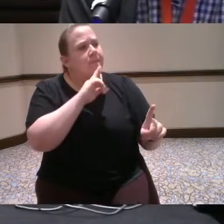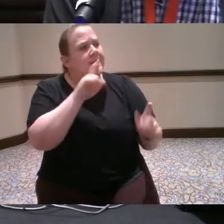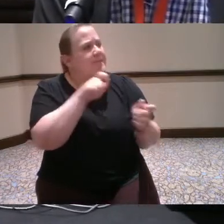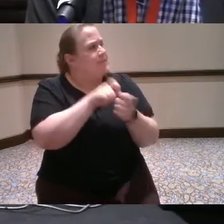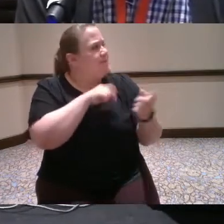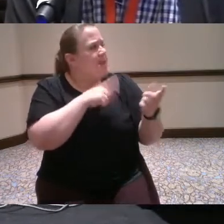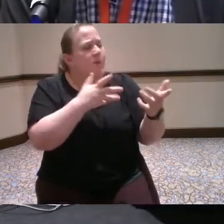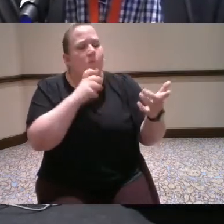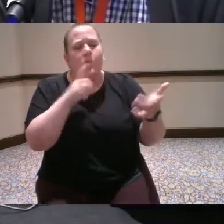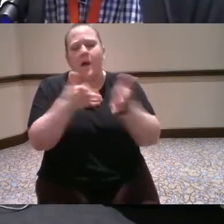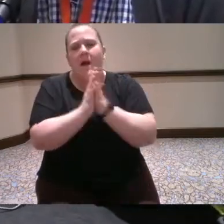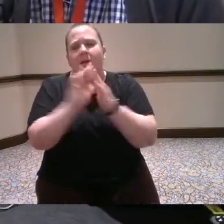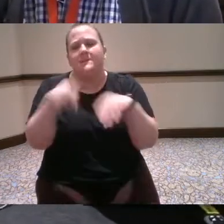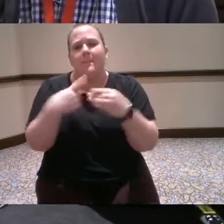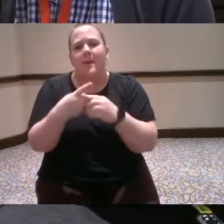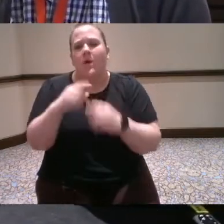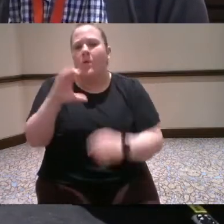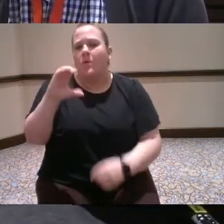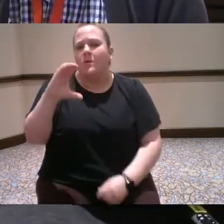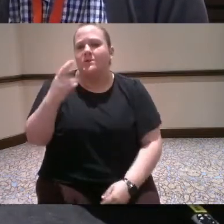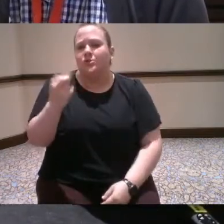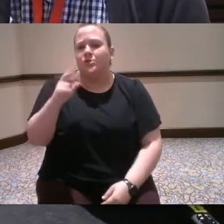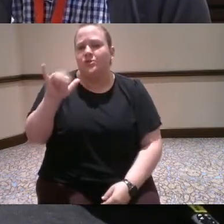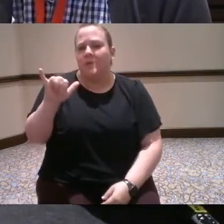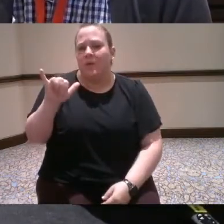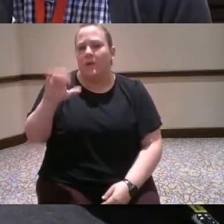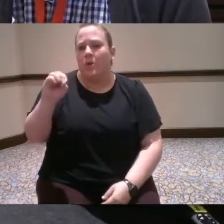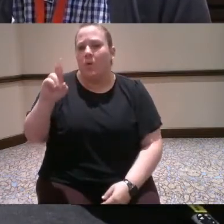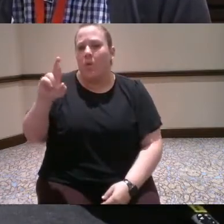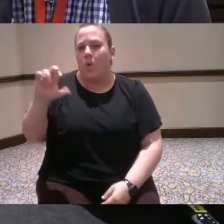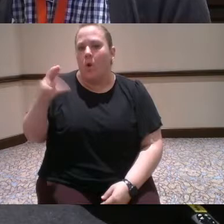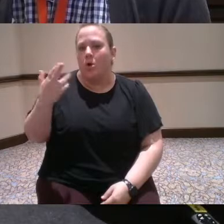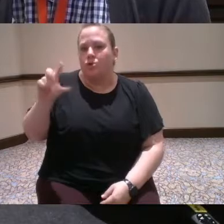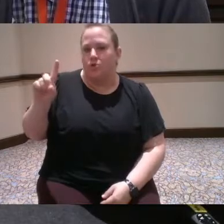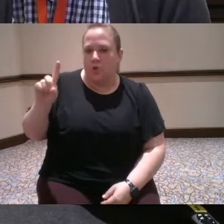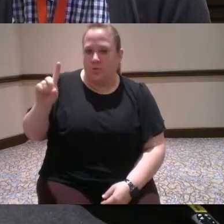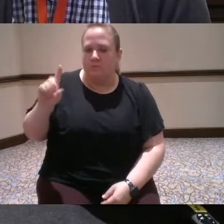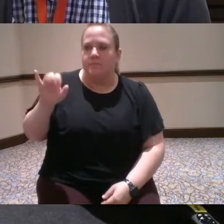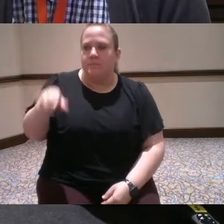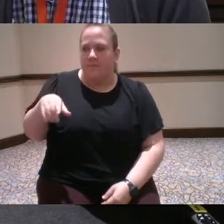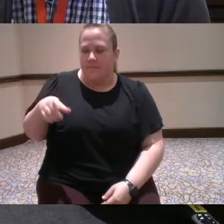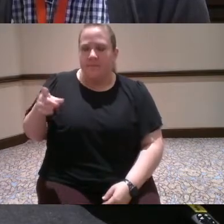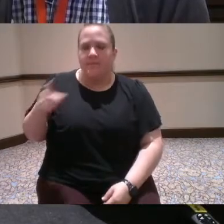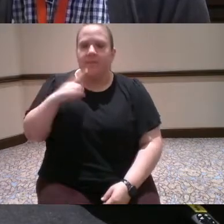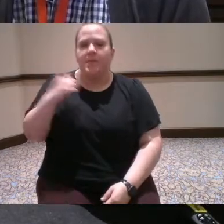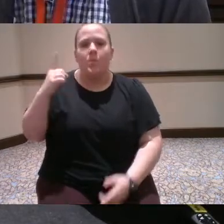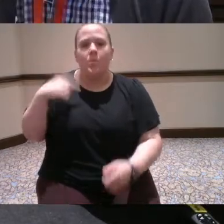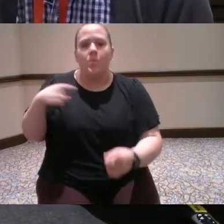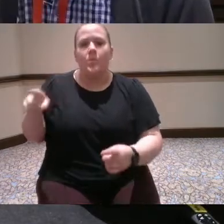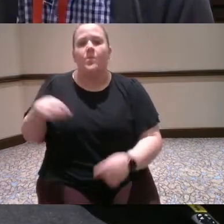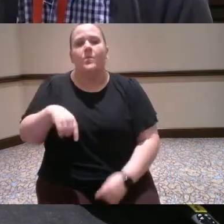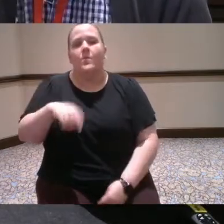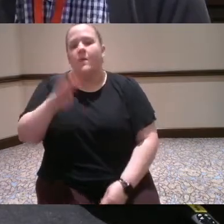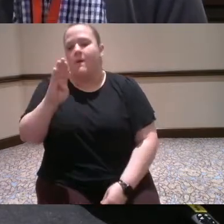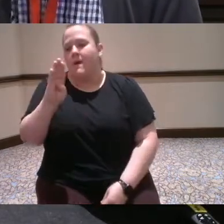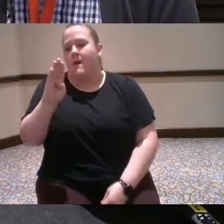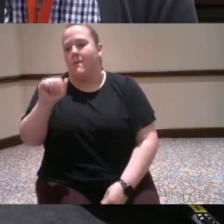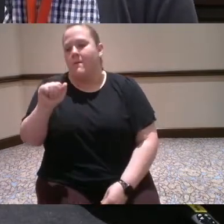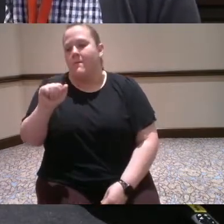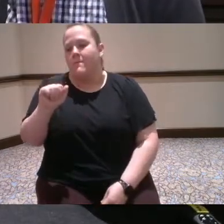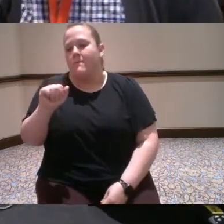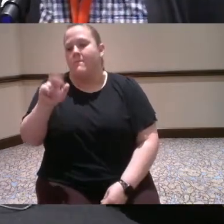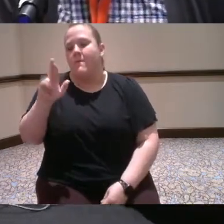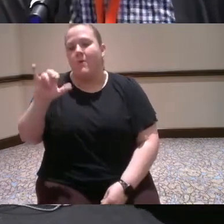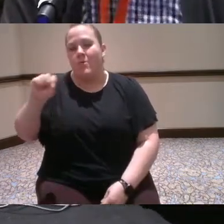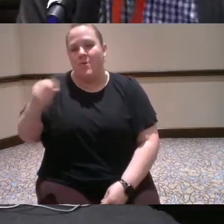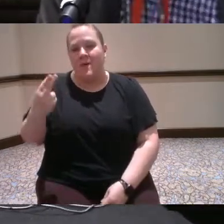is a play that seems to be popular right now. There was the Wilma production. There's the one at the Baryshnikov. I get an